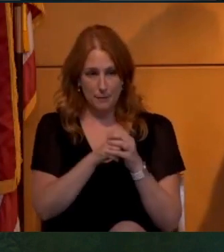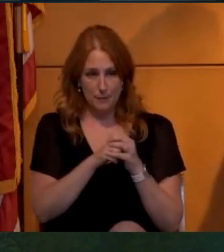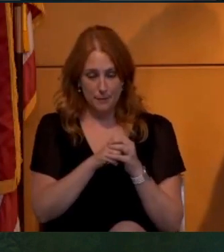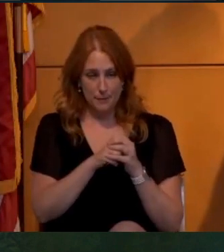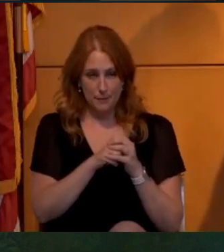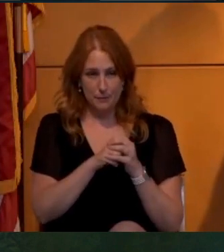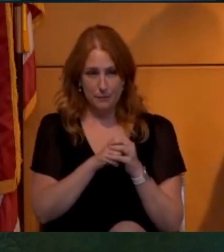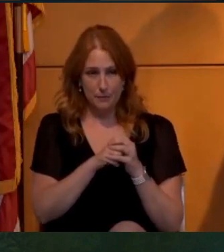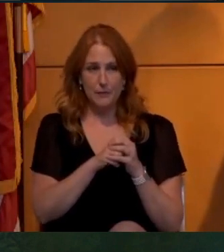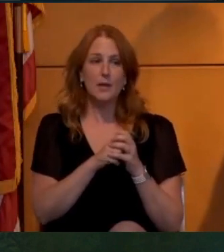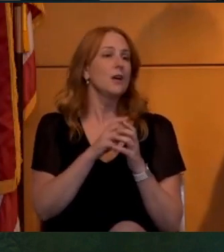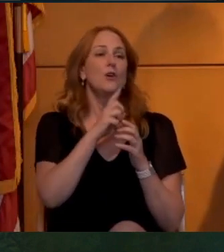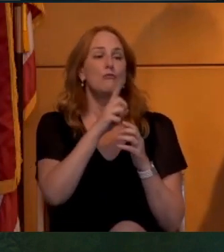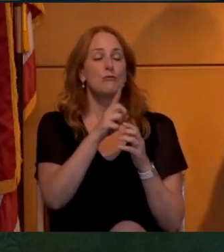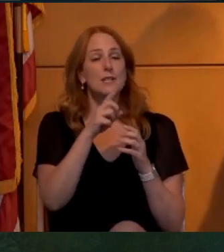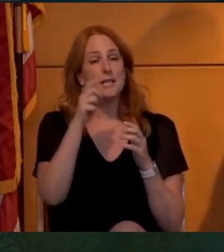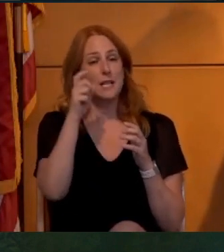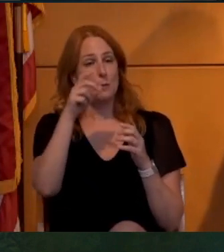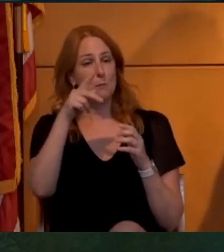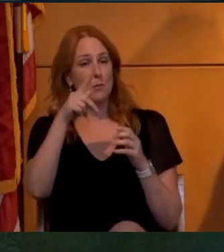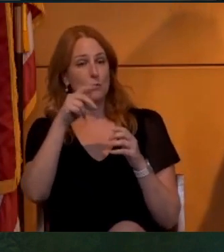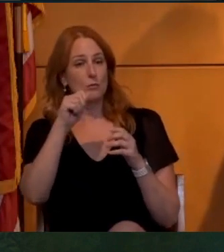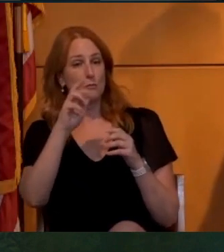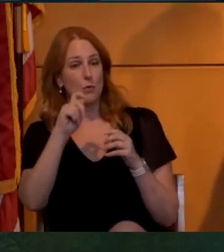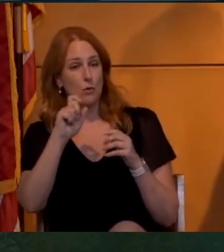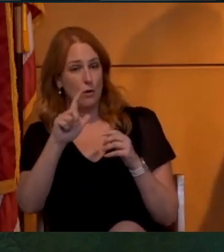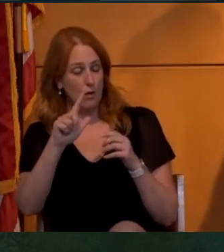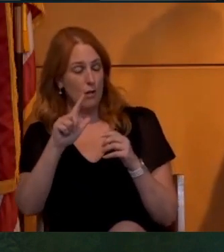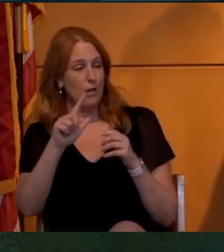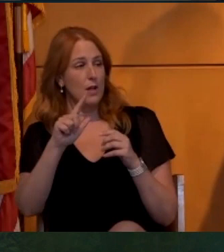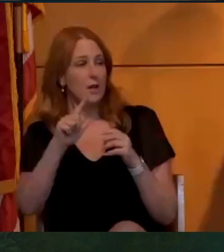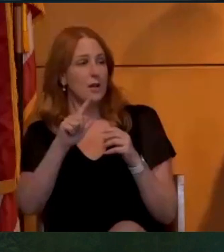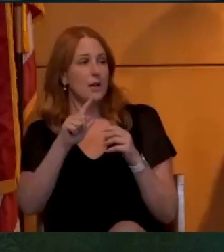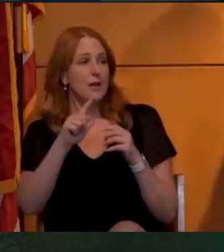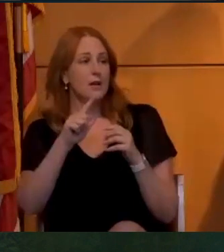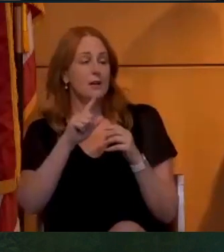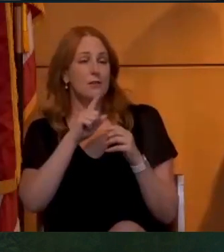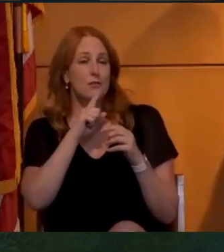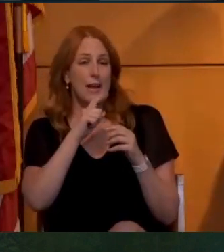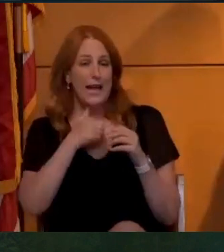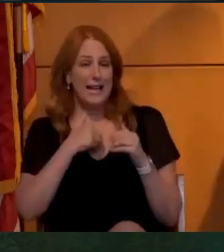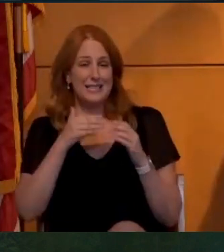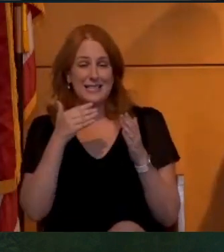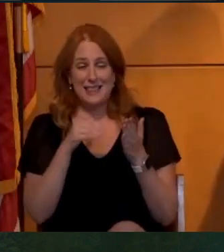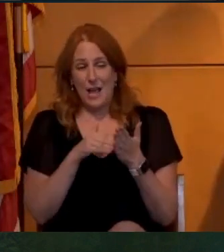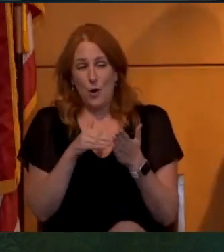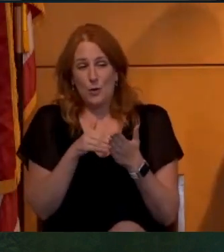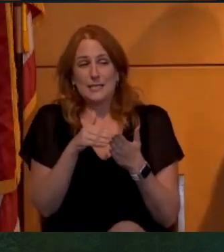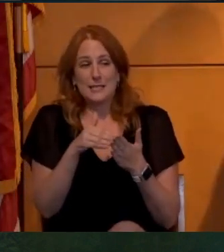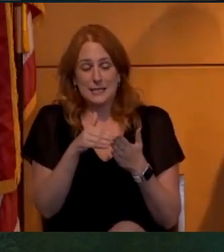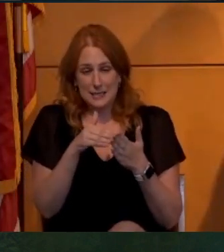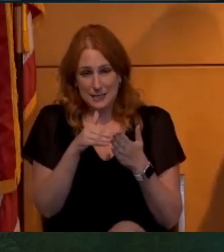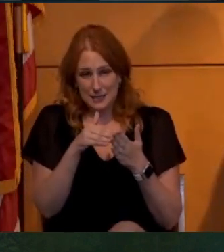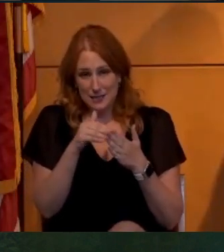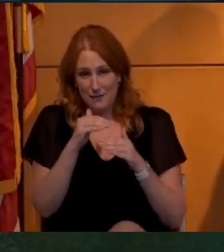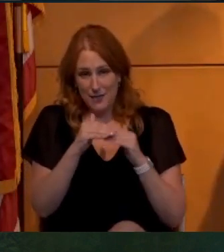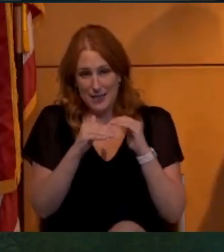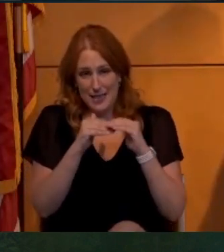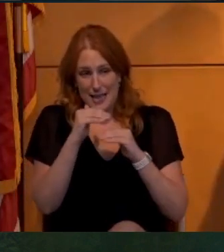of the Moontrek portal is thousands of layers of